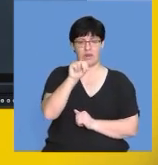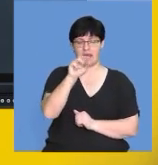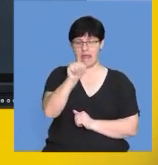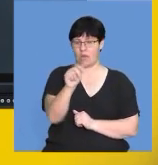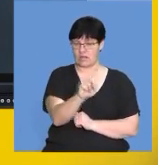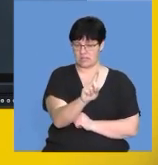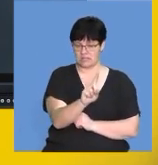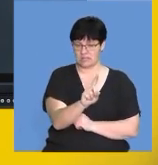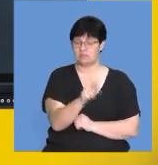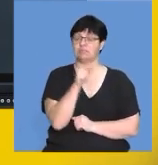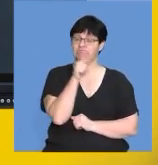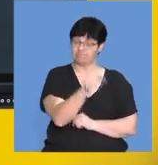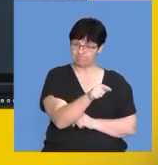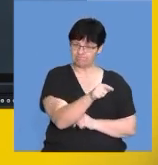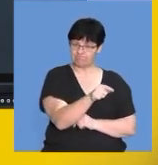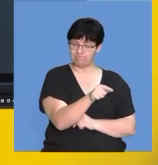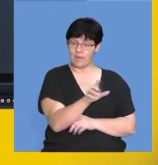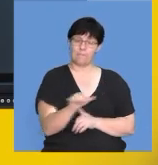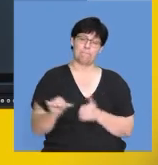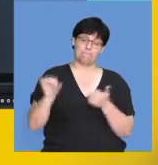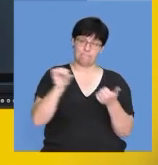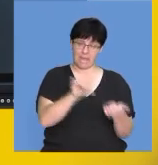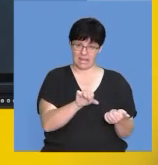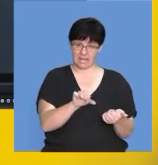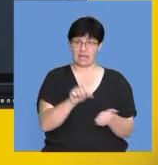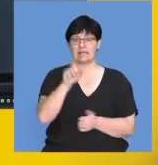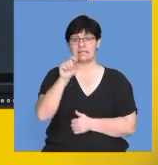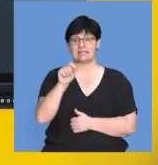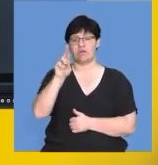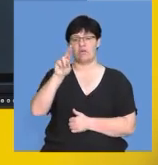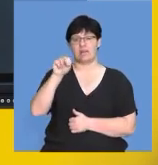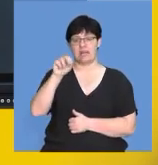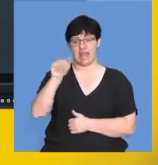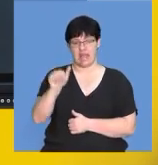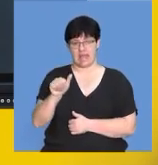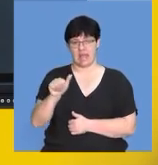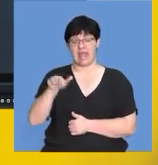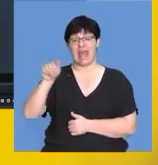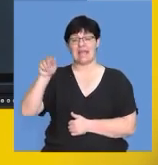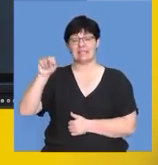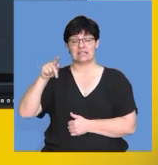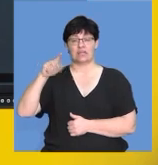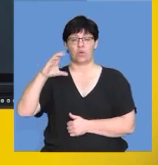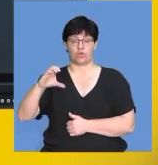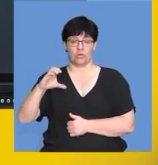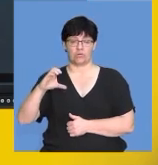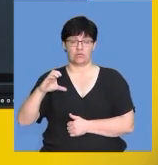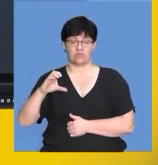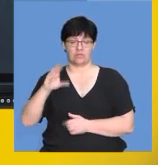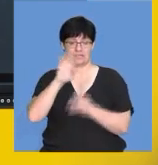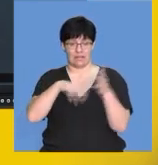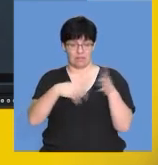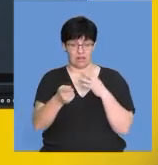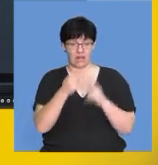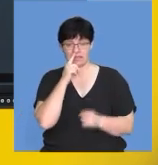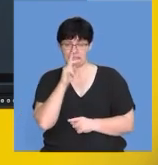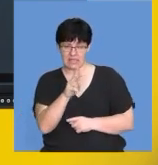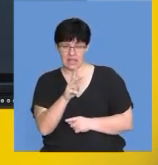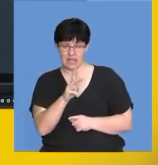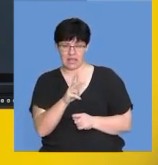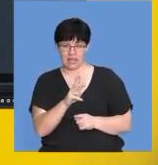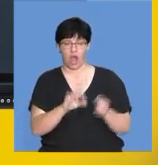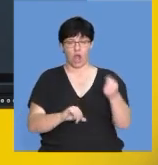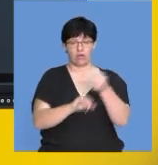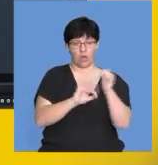I had to take that mRNA, put it back into the tRNA anticodon table, and figure out then what the